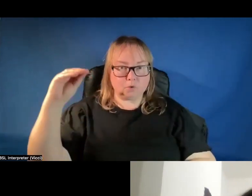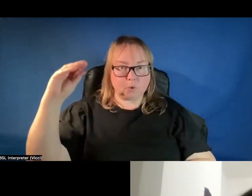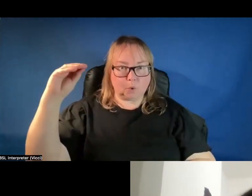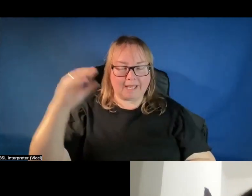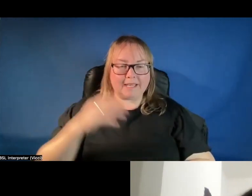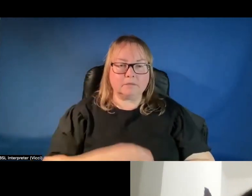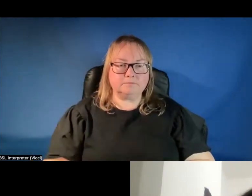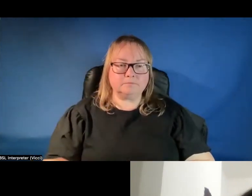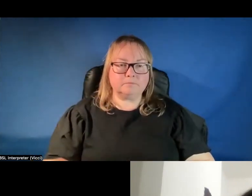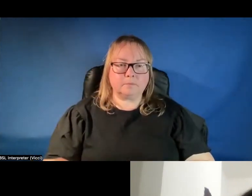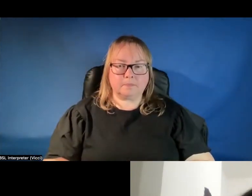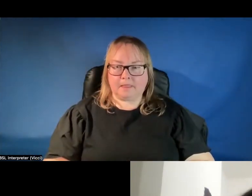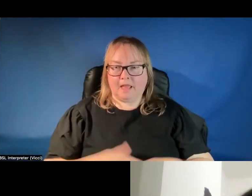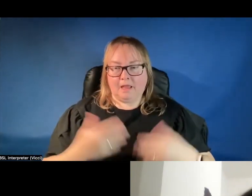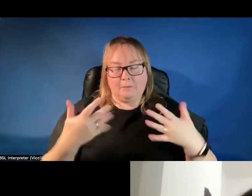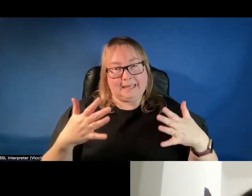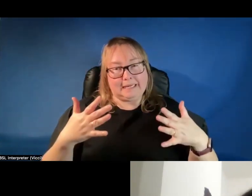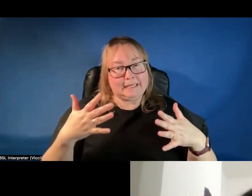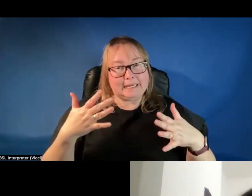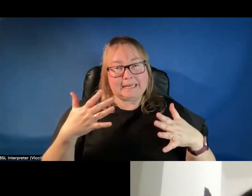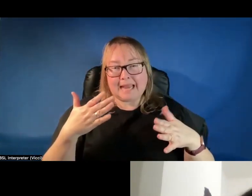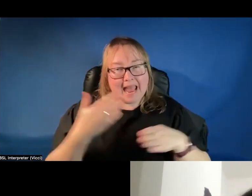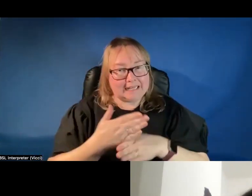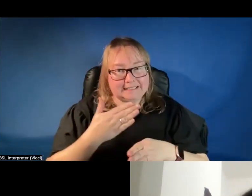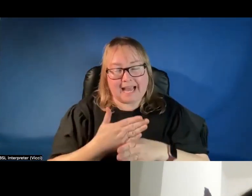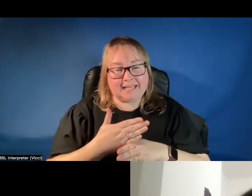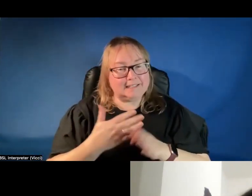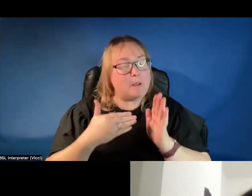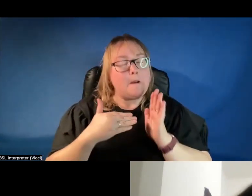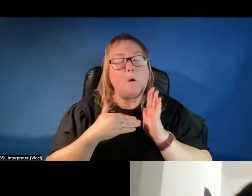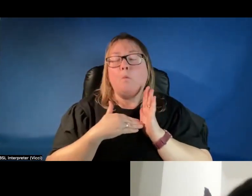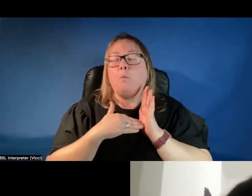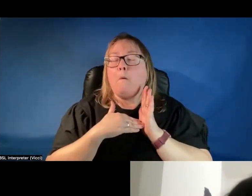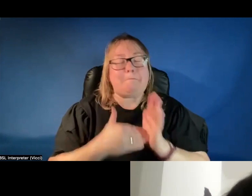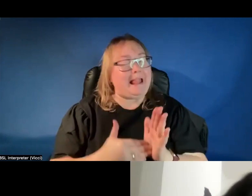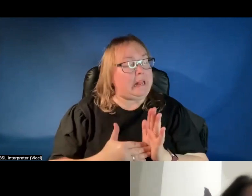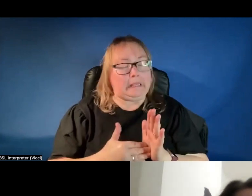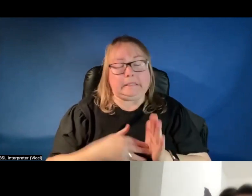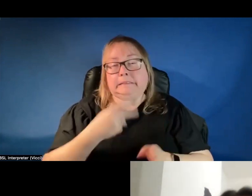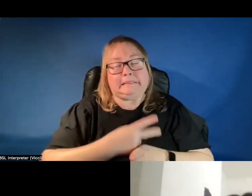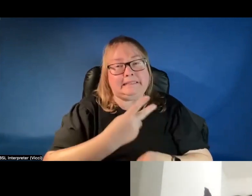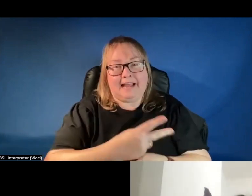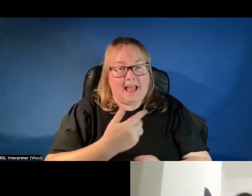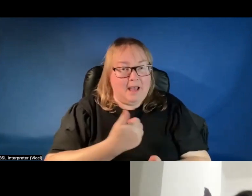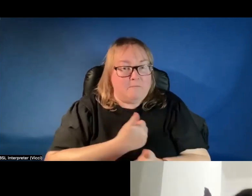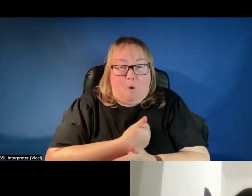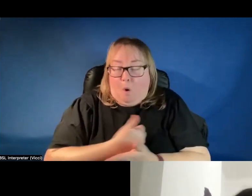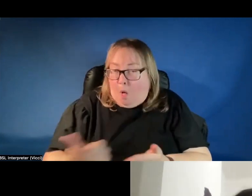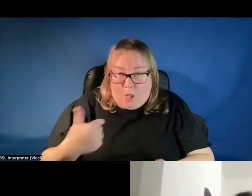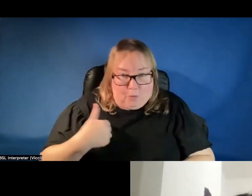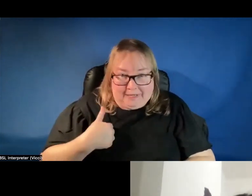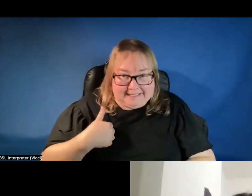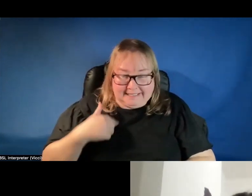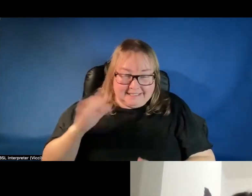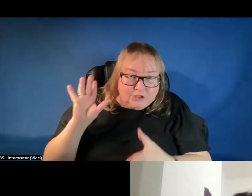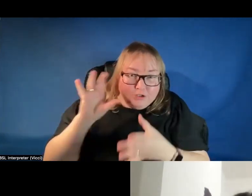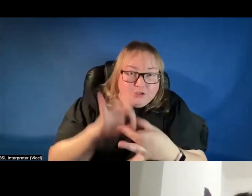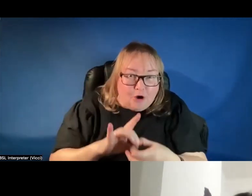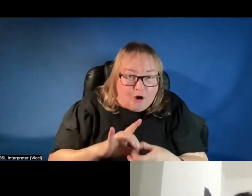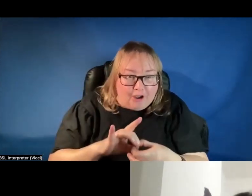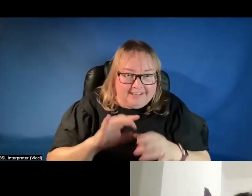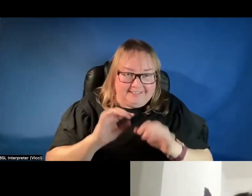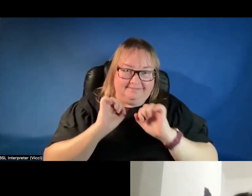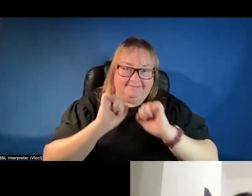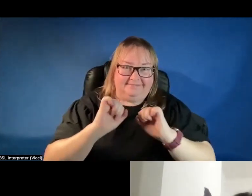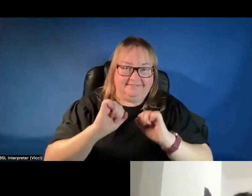I've done this exercise a million times because Char, I'm pretty sure every time you put on this workshop, I'm there. But today I was thinking